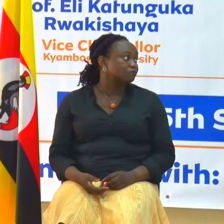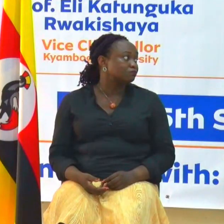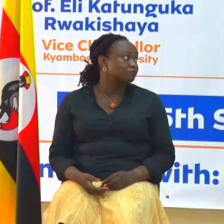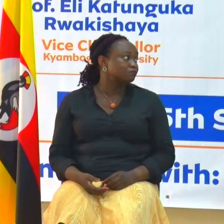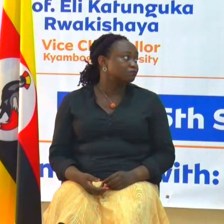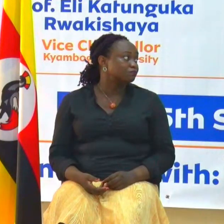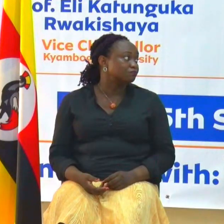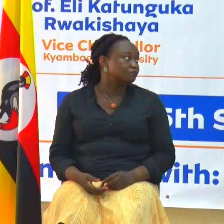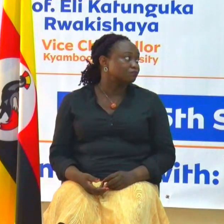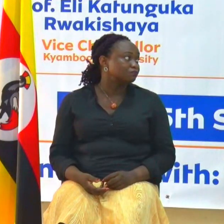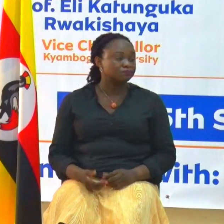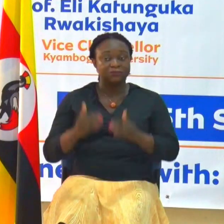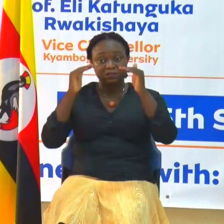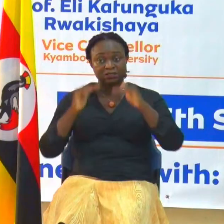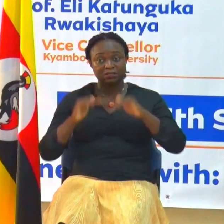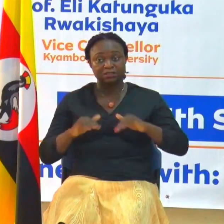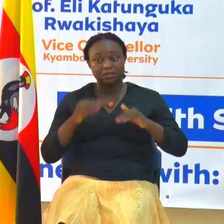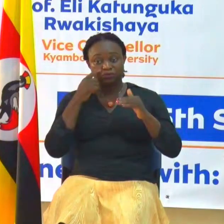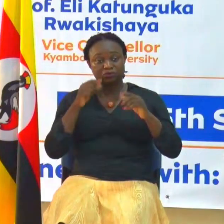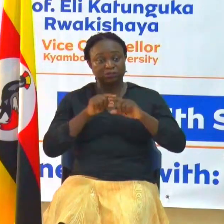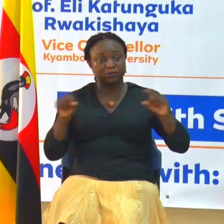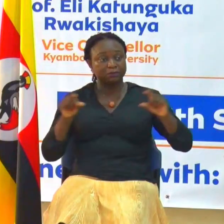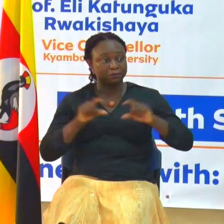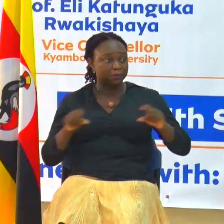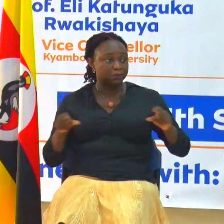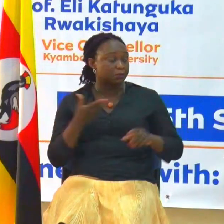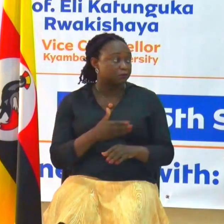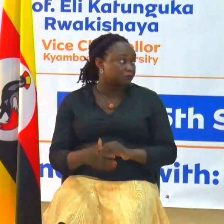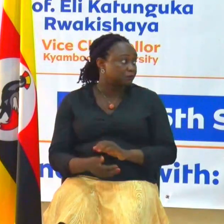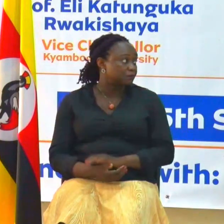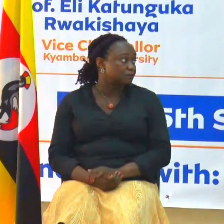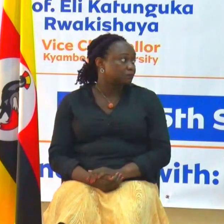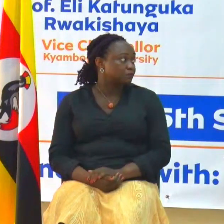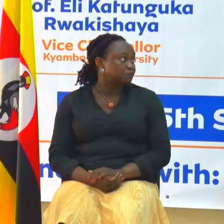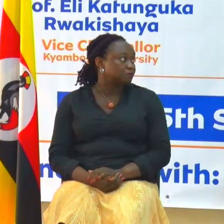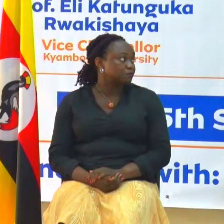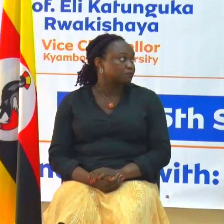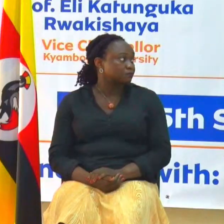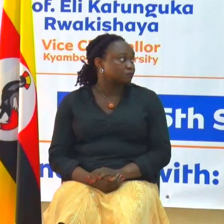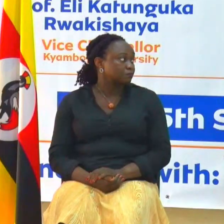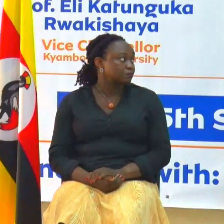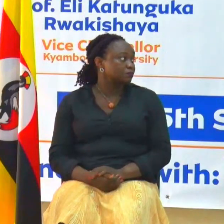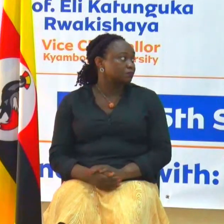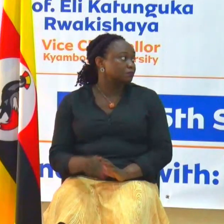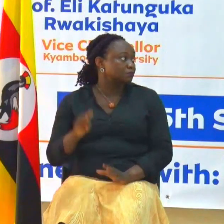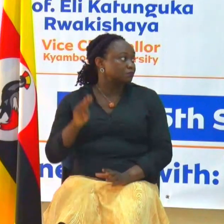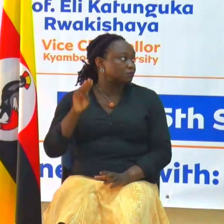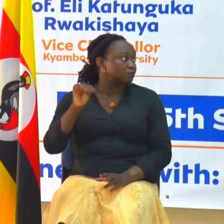www.gradschools.com. There is also what we call niche.com. That is